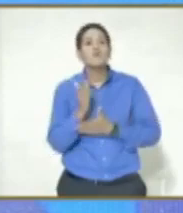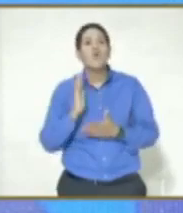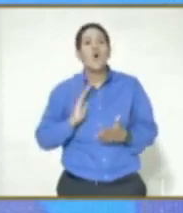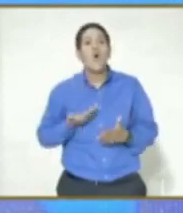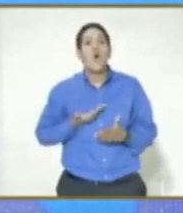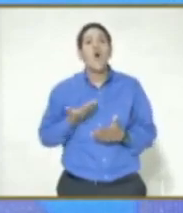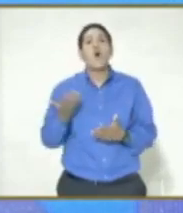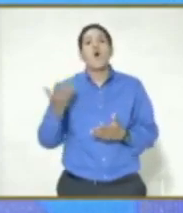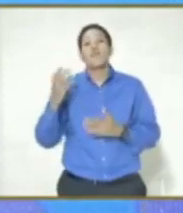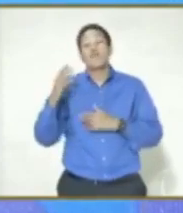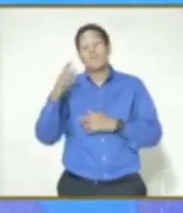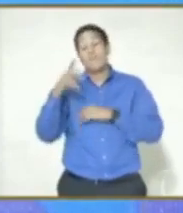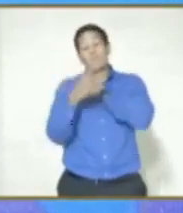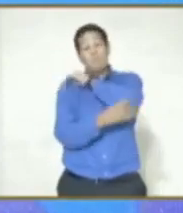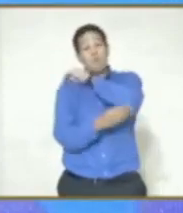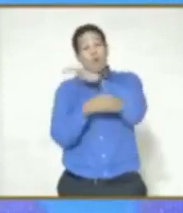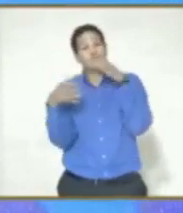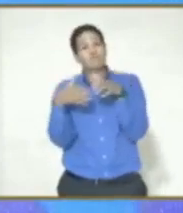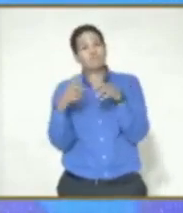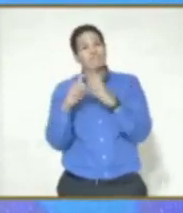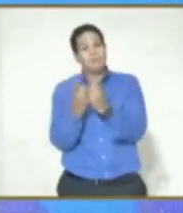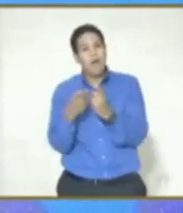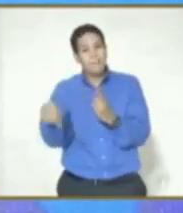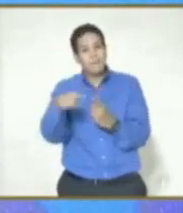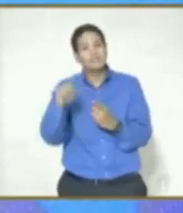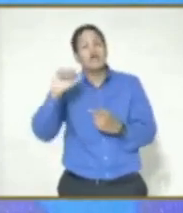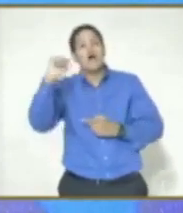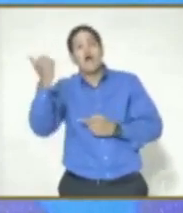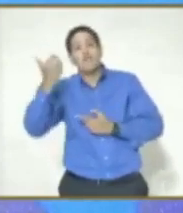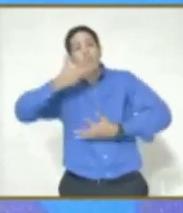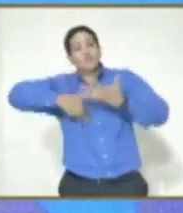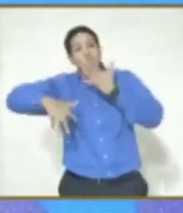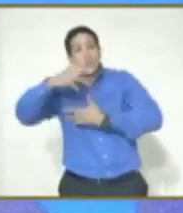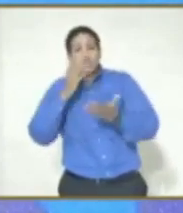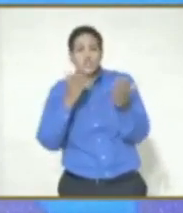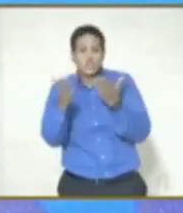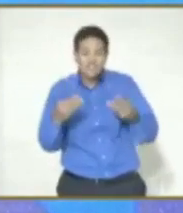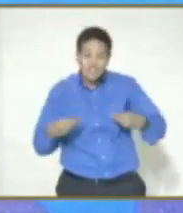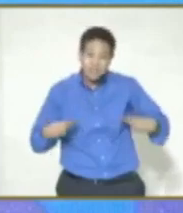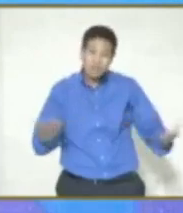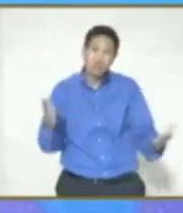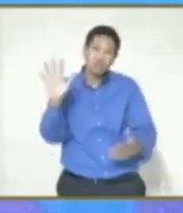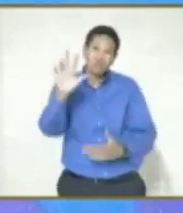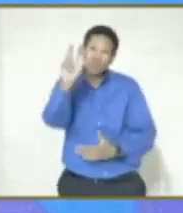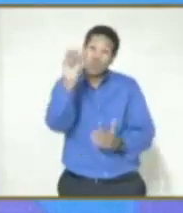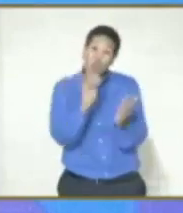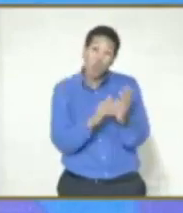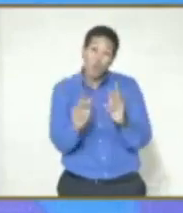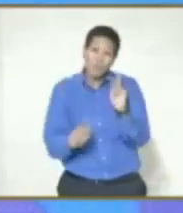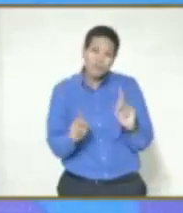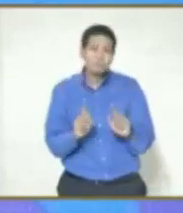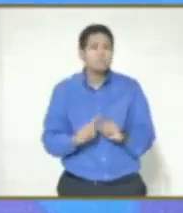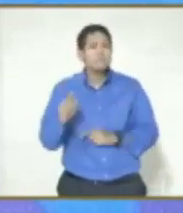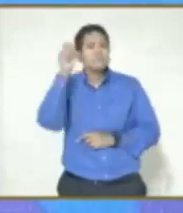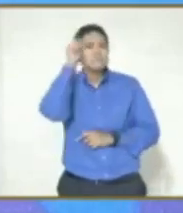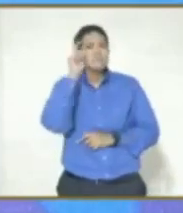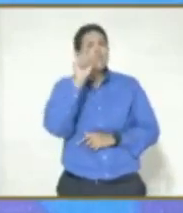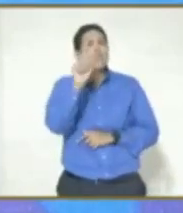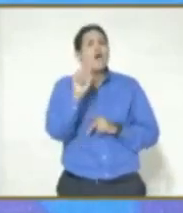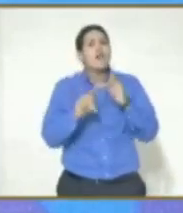outdoor poor department and other such social services. But there is one